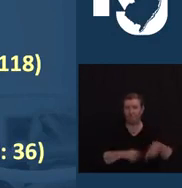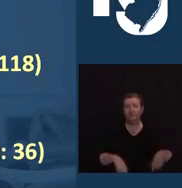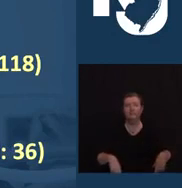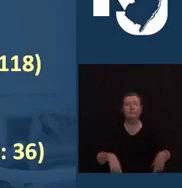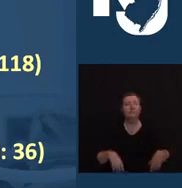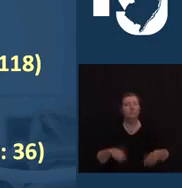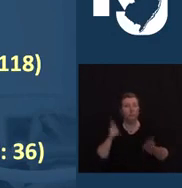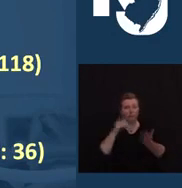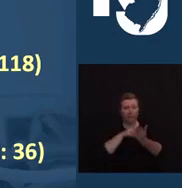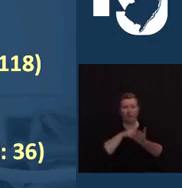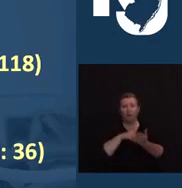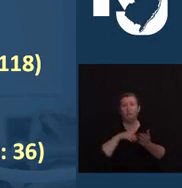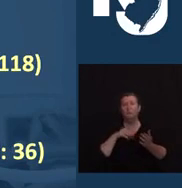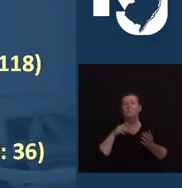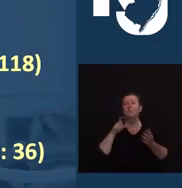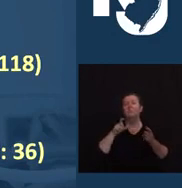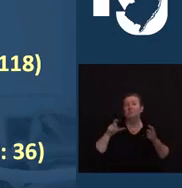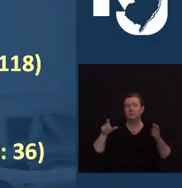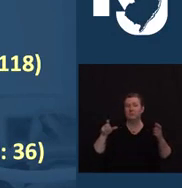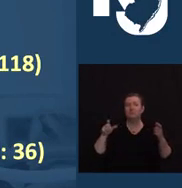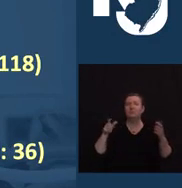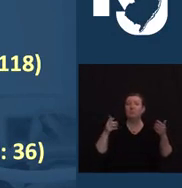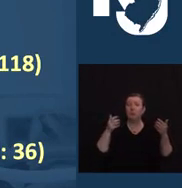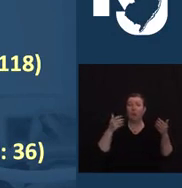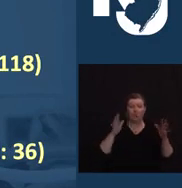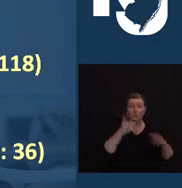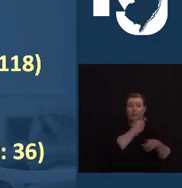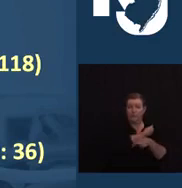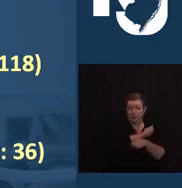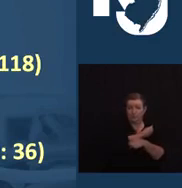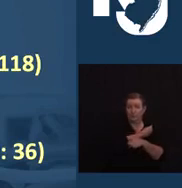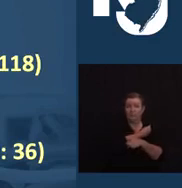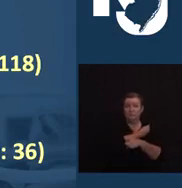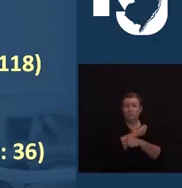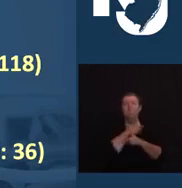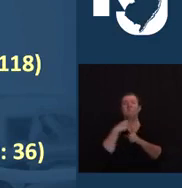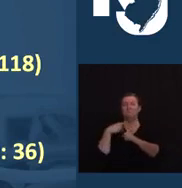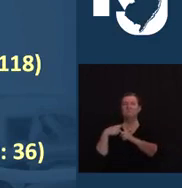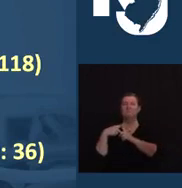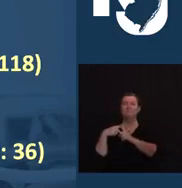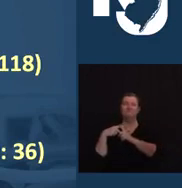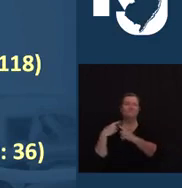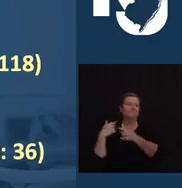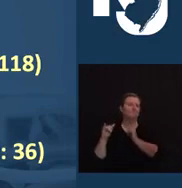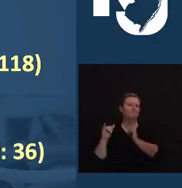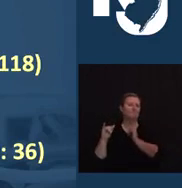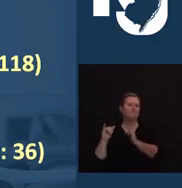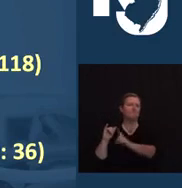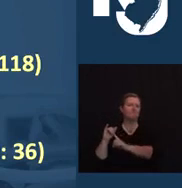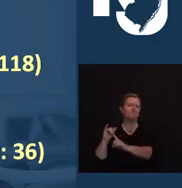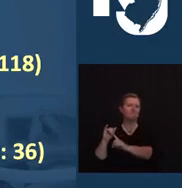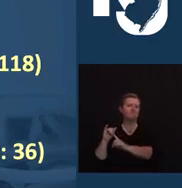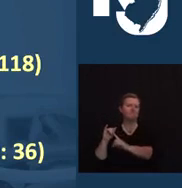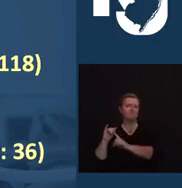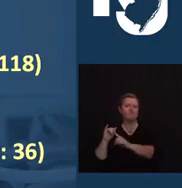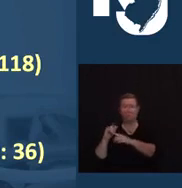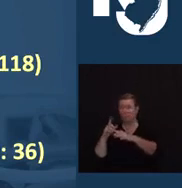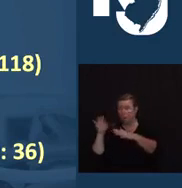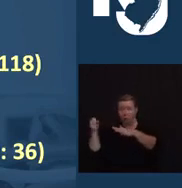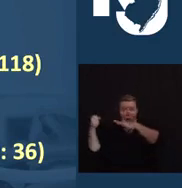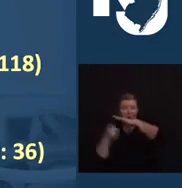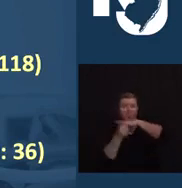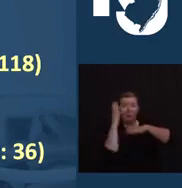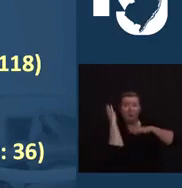positive, 98% stayed out of the hospital. That rate continues to track roughly with what we're seeing among all breakthrough